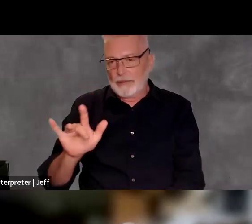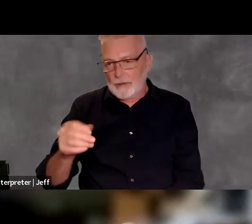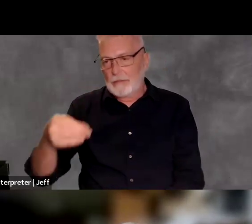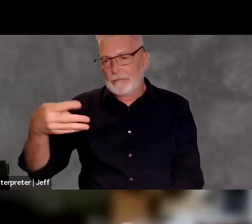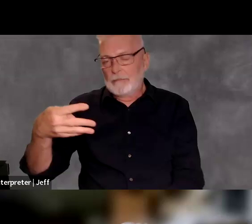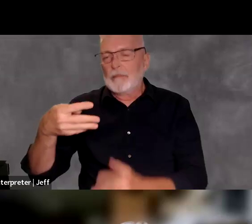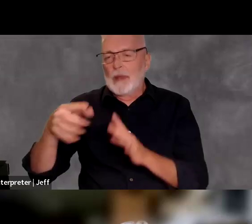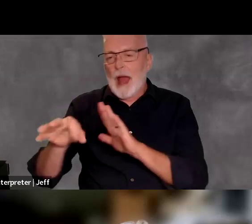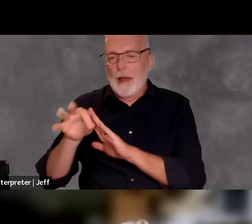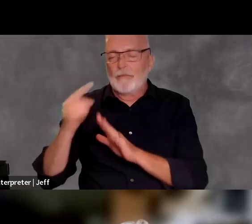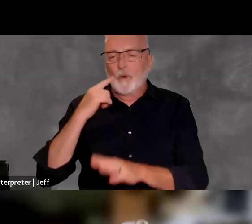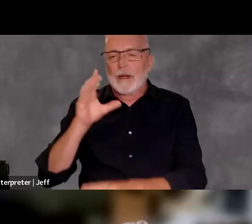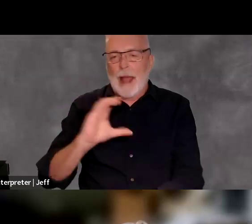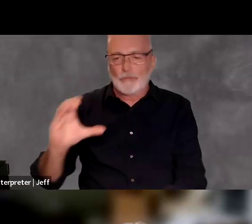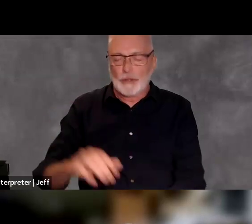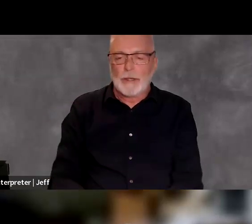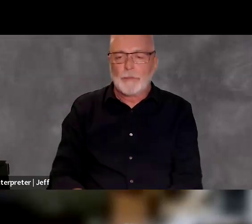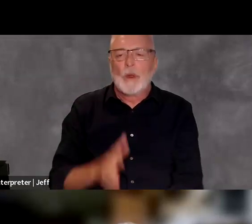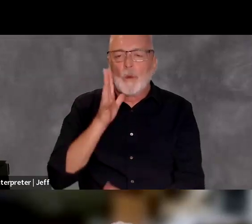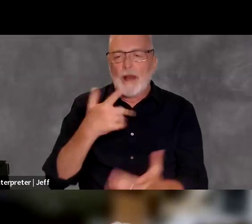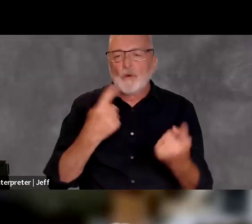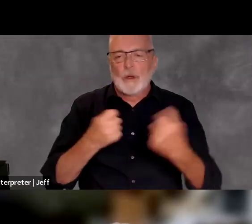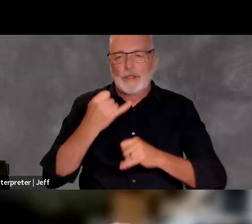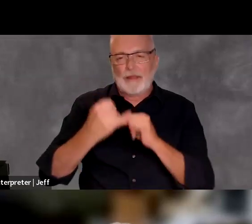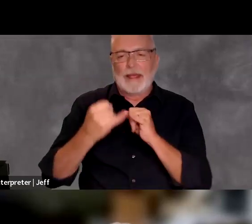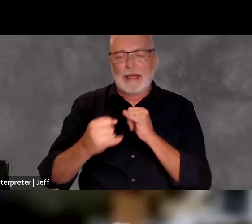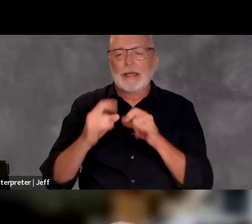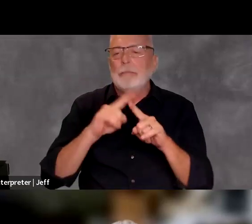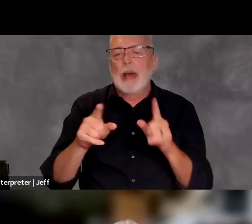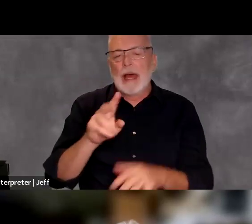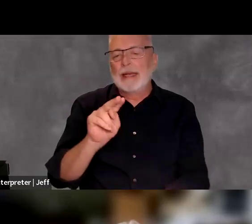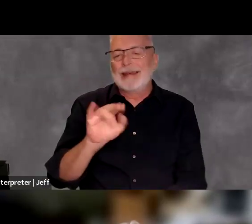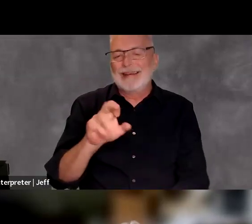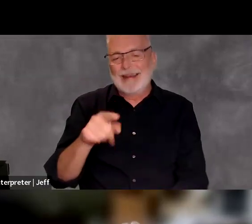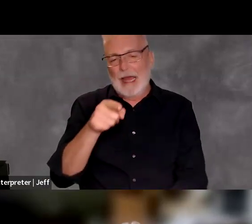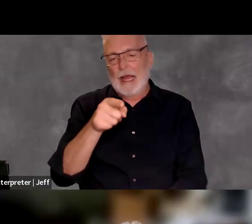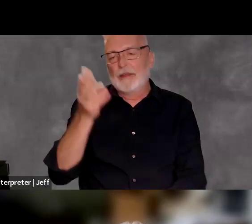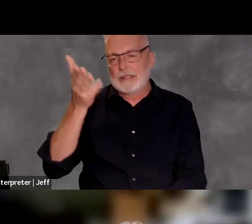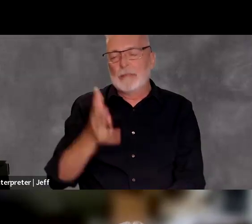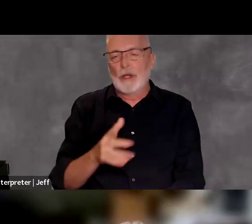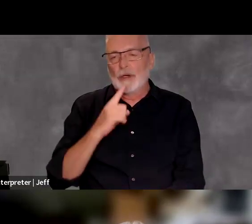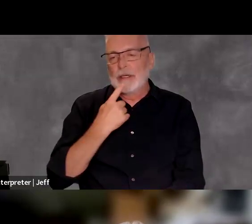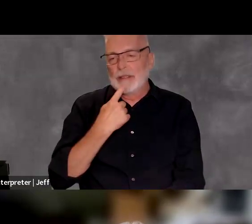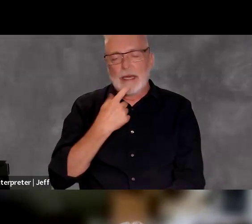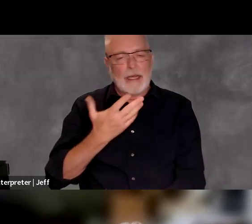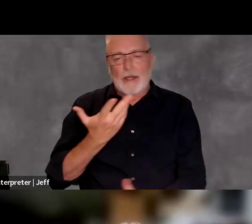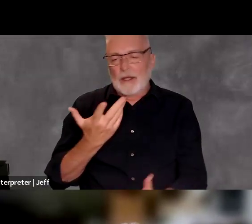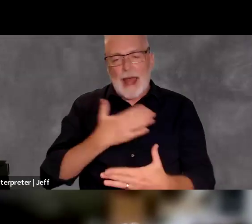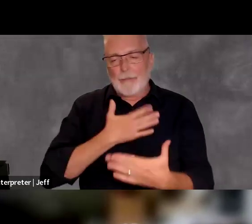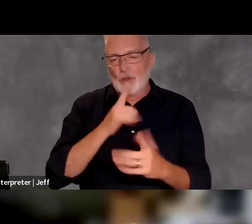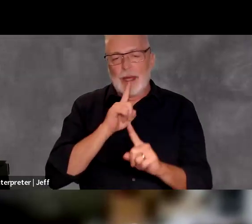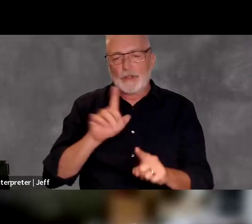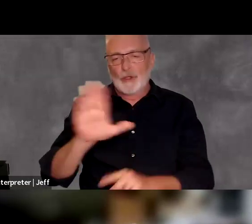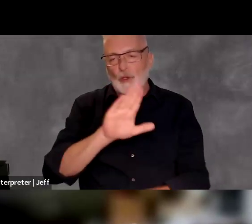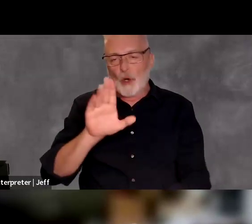will have time for questions at the end, but Nick is also okay with answering some questions throughout. So if you do have a question,